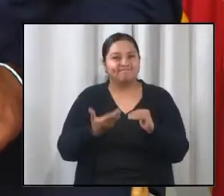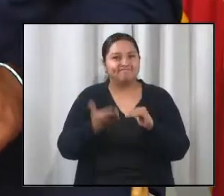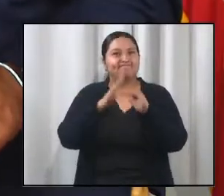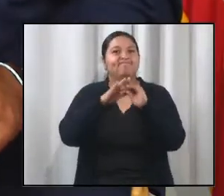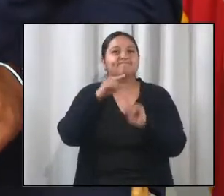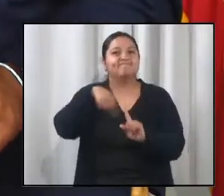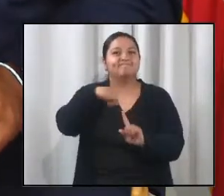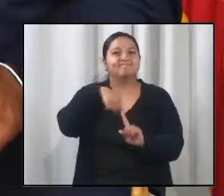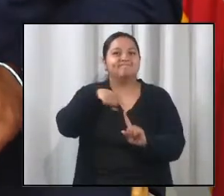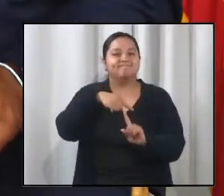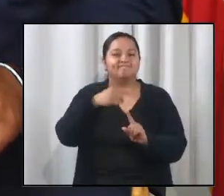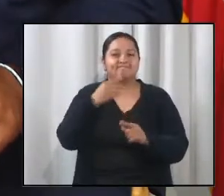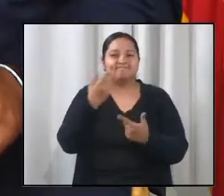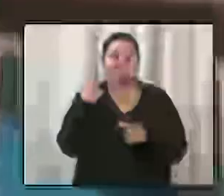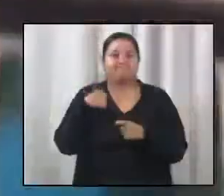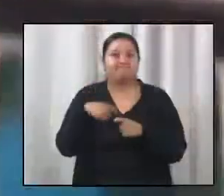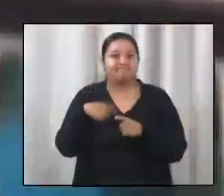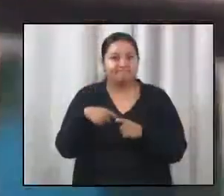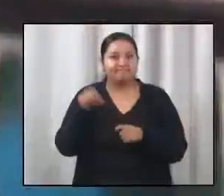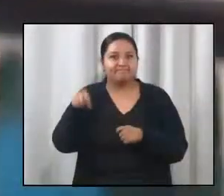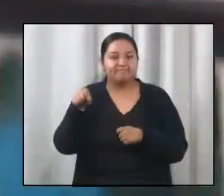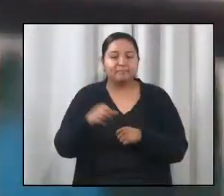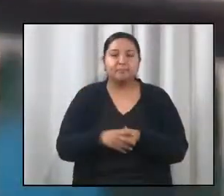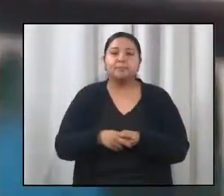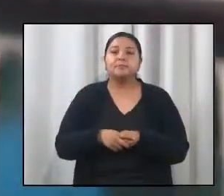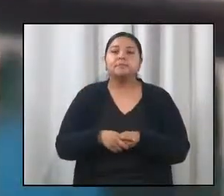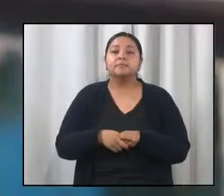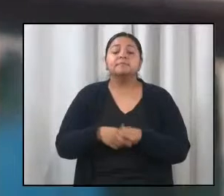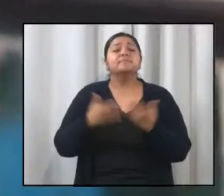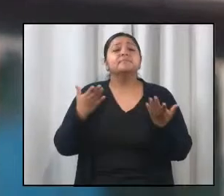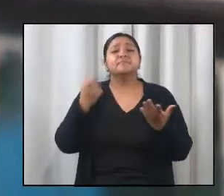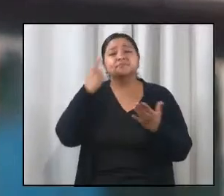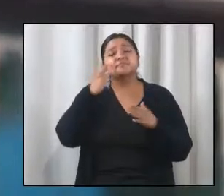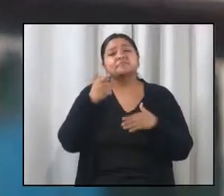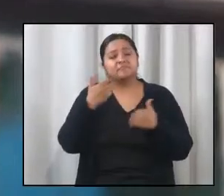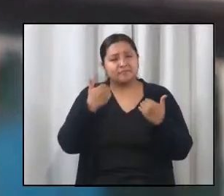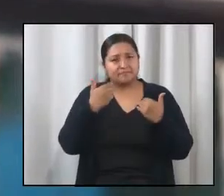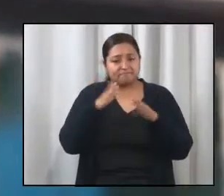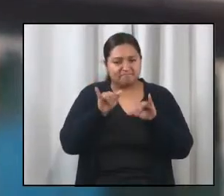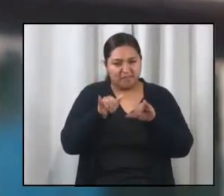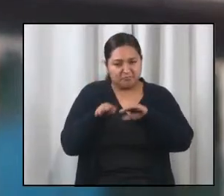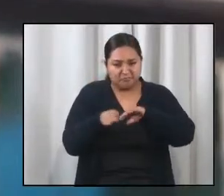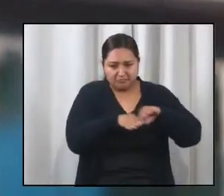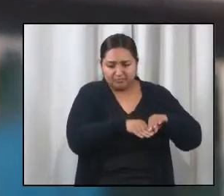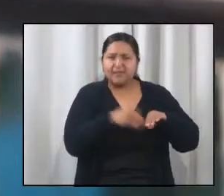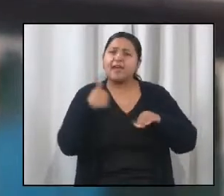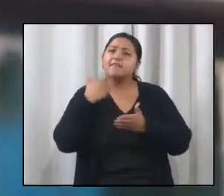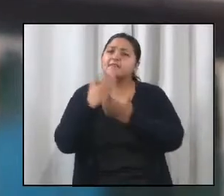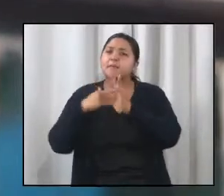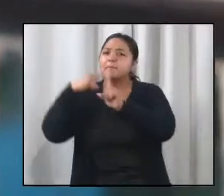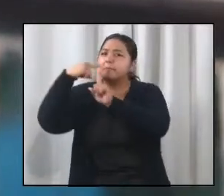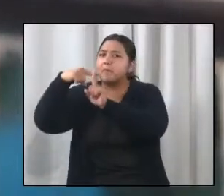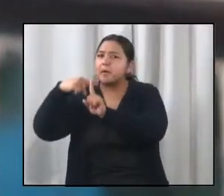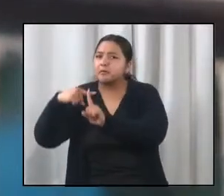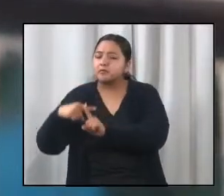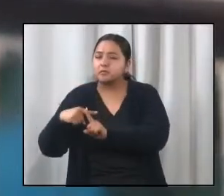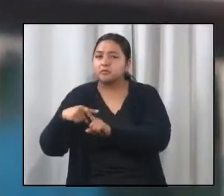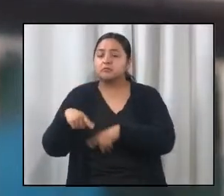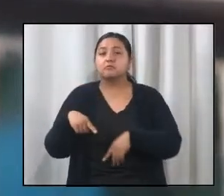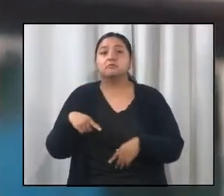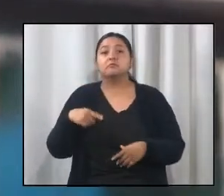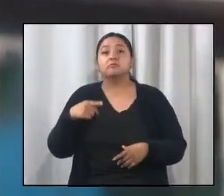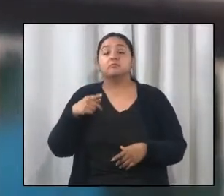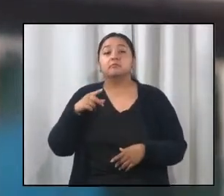newly homeless individuals. Areas of positive signs as we look at the data, we did see a reduction of 20% of our